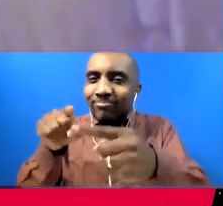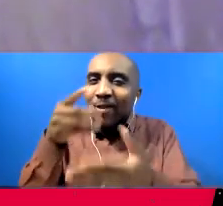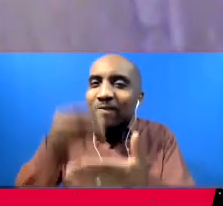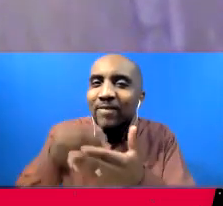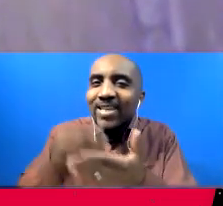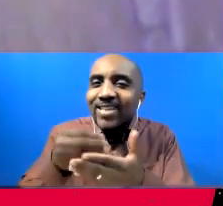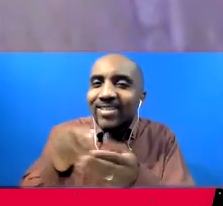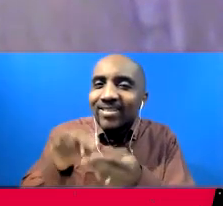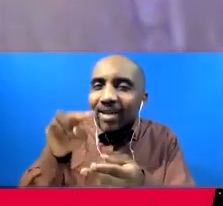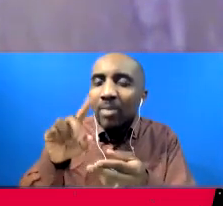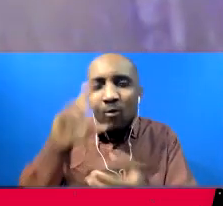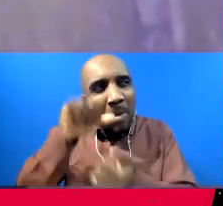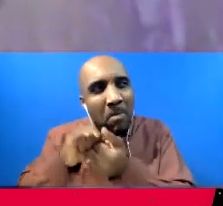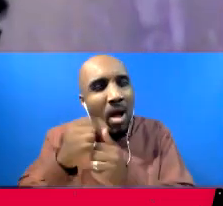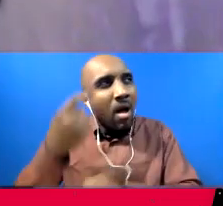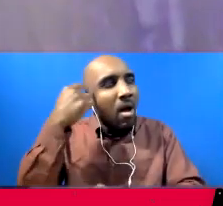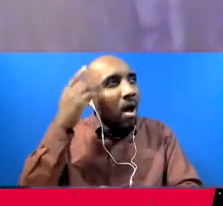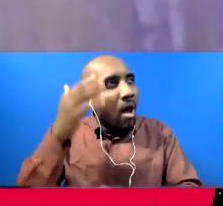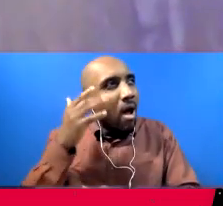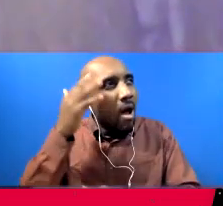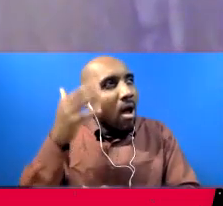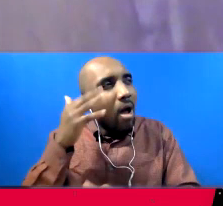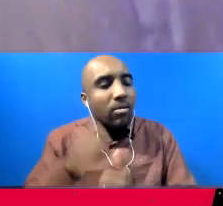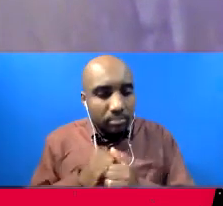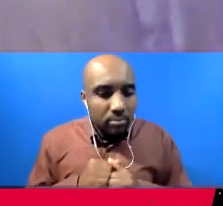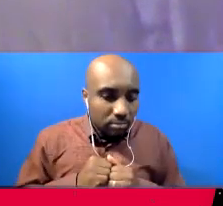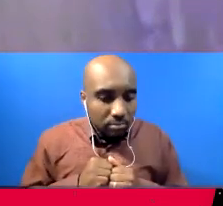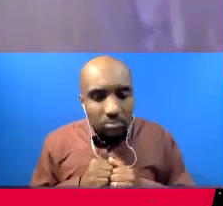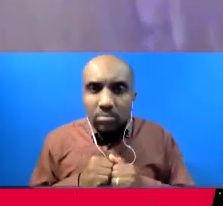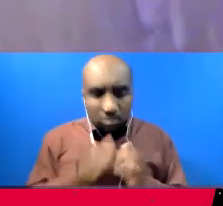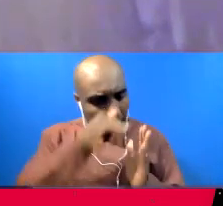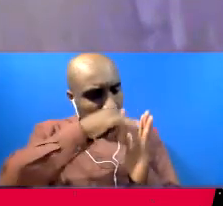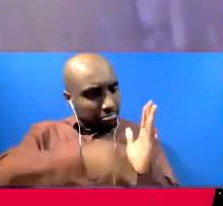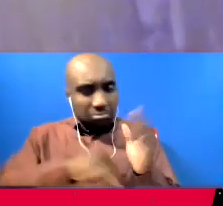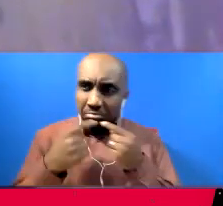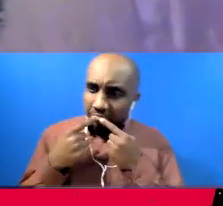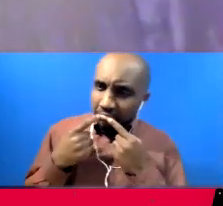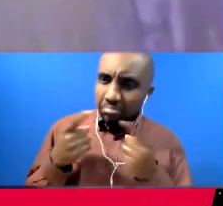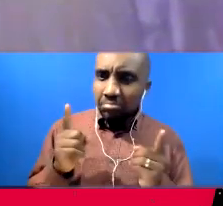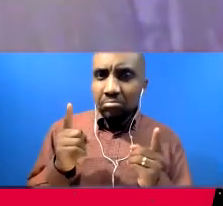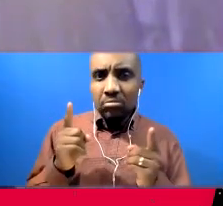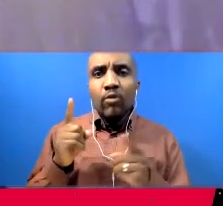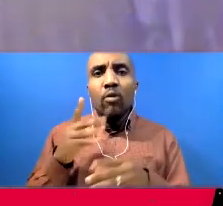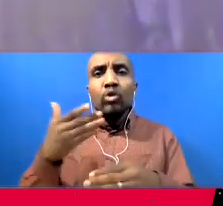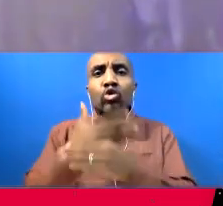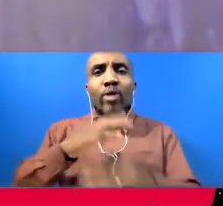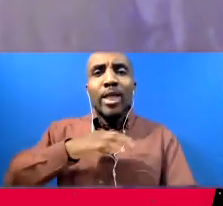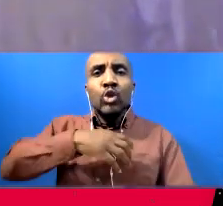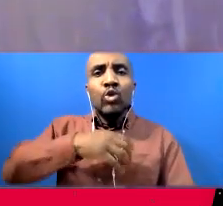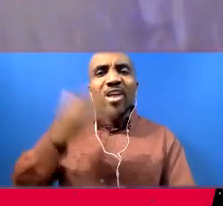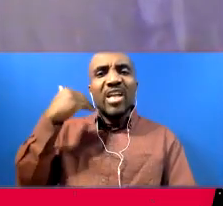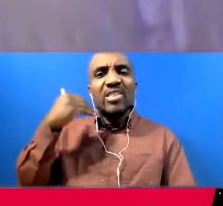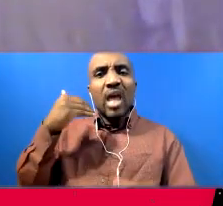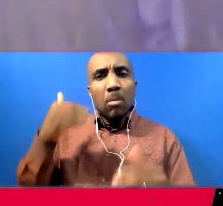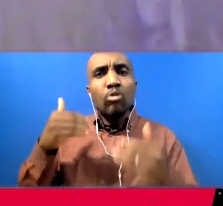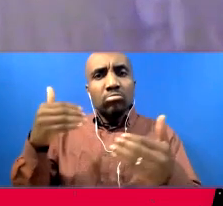I vividly remember there was this like communique that was read out from one of the trade unions that were at the forefront of the